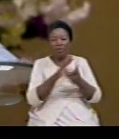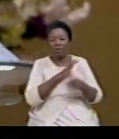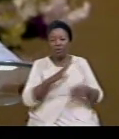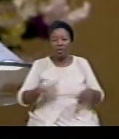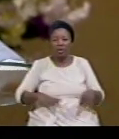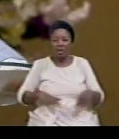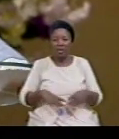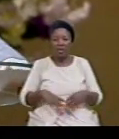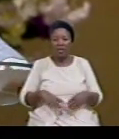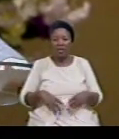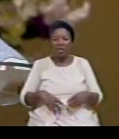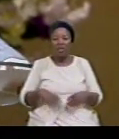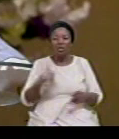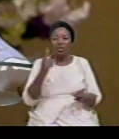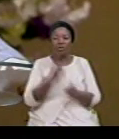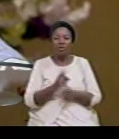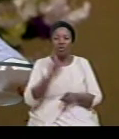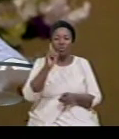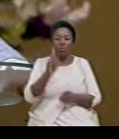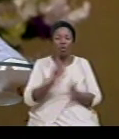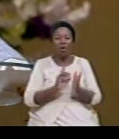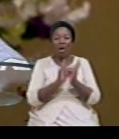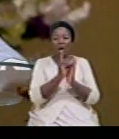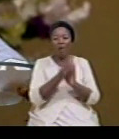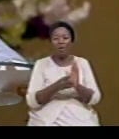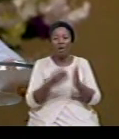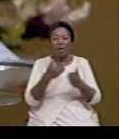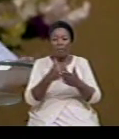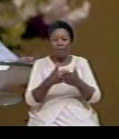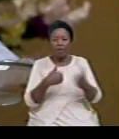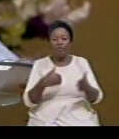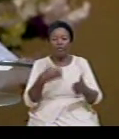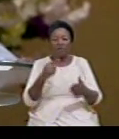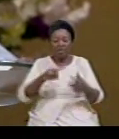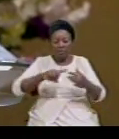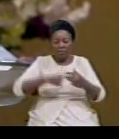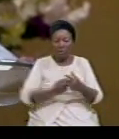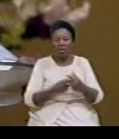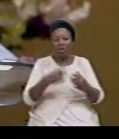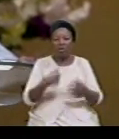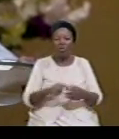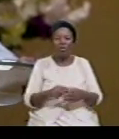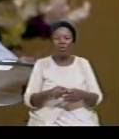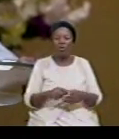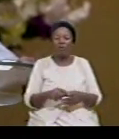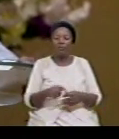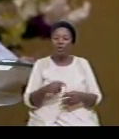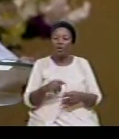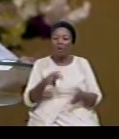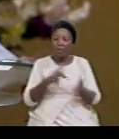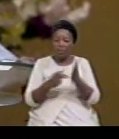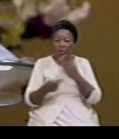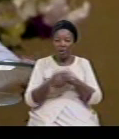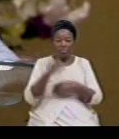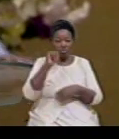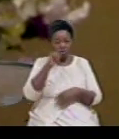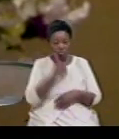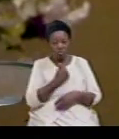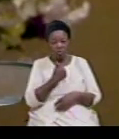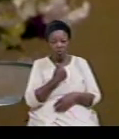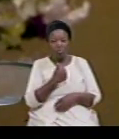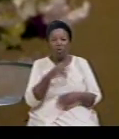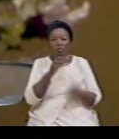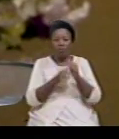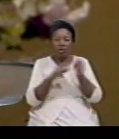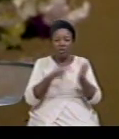1 hour before the commencement of the crusade. That means it's starting from tomorrow and